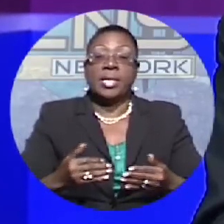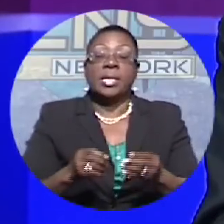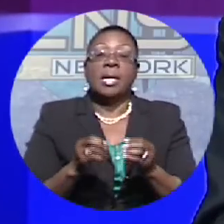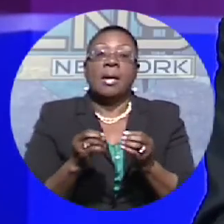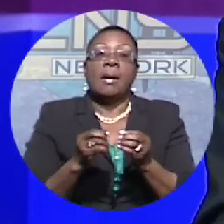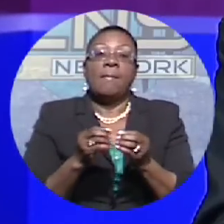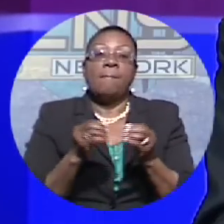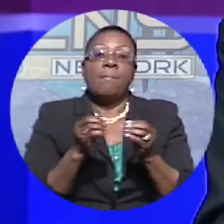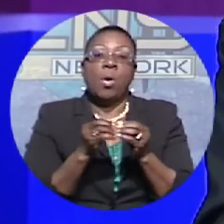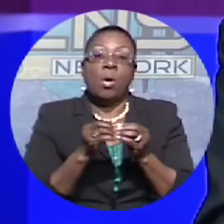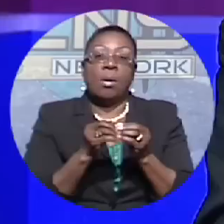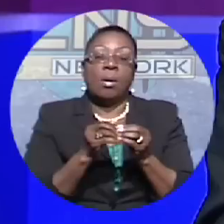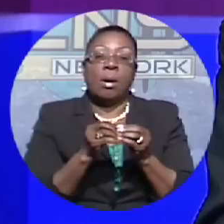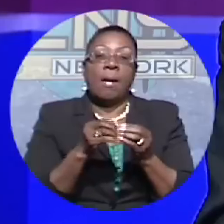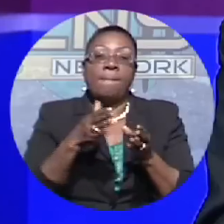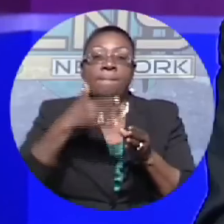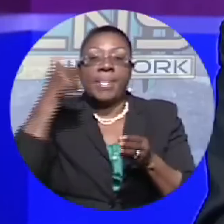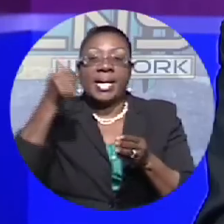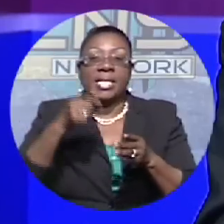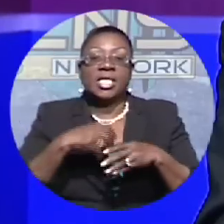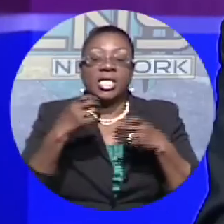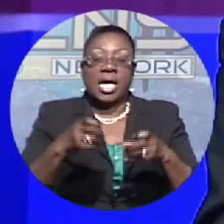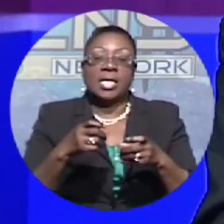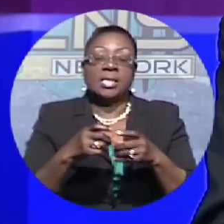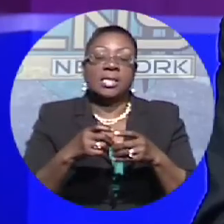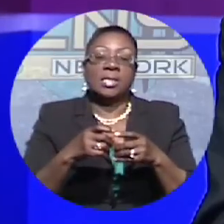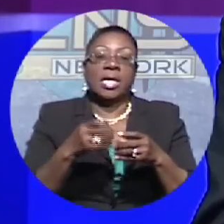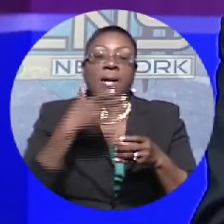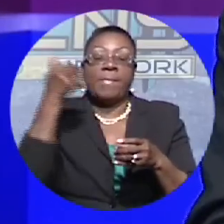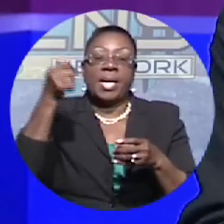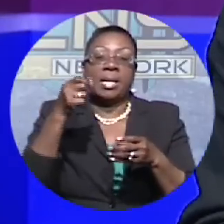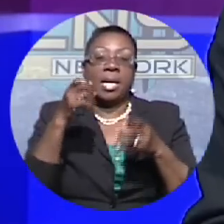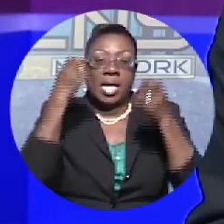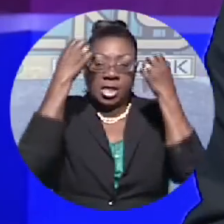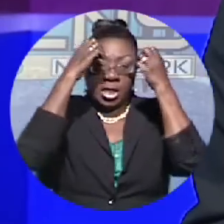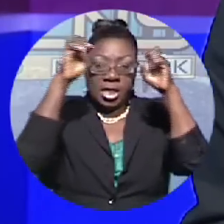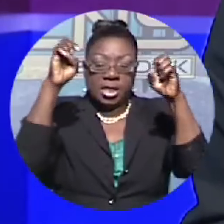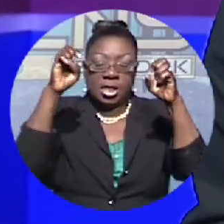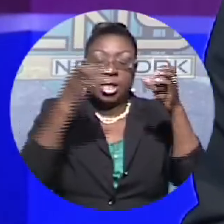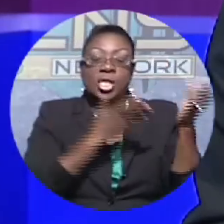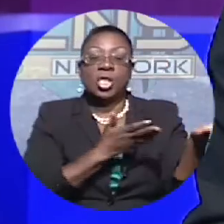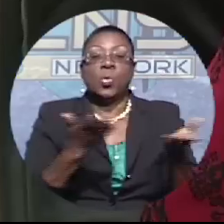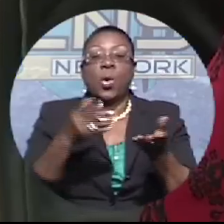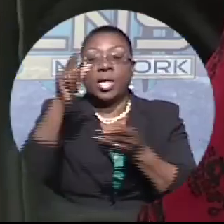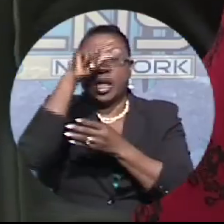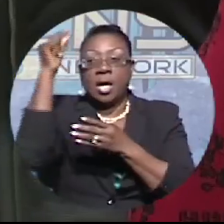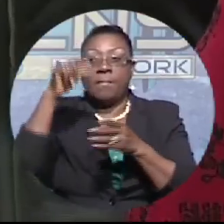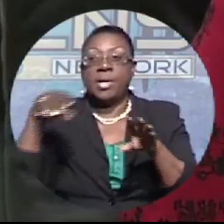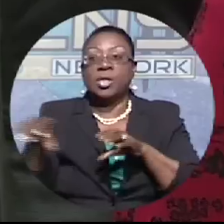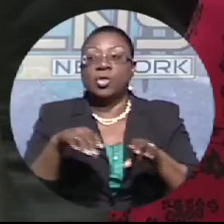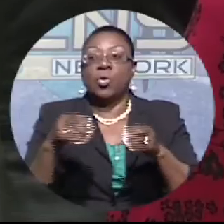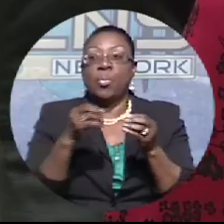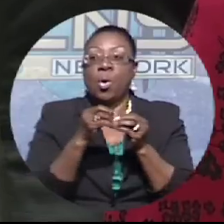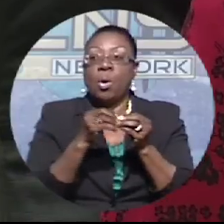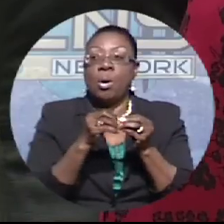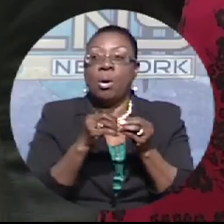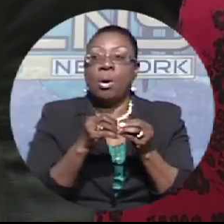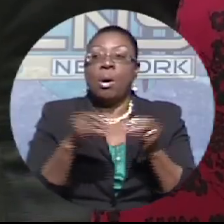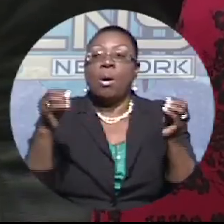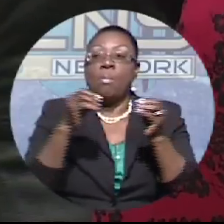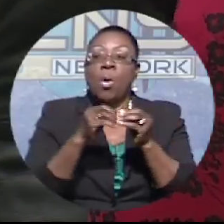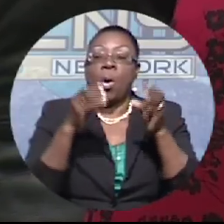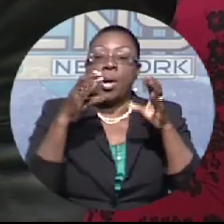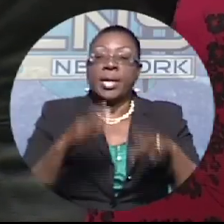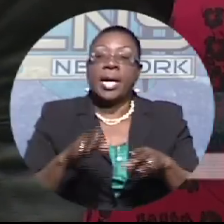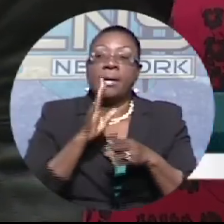and impact of the program, she says she would like the government to do more. More can be done.